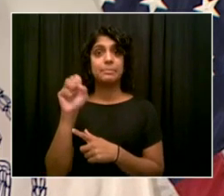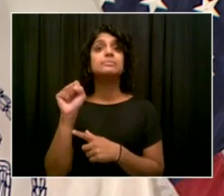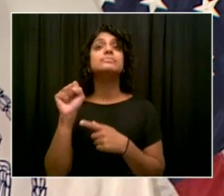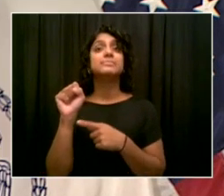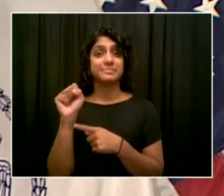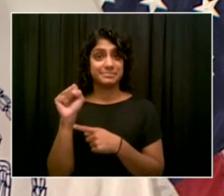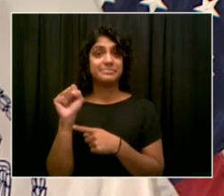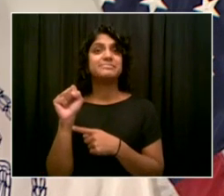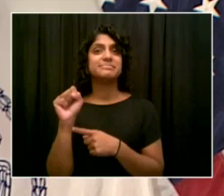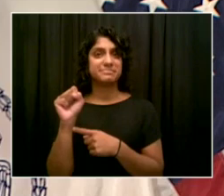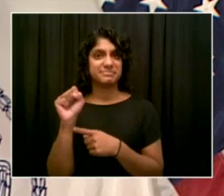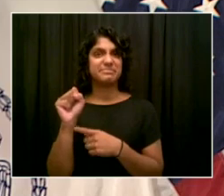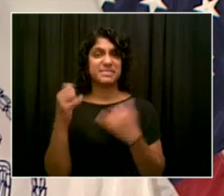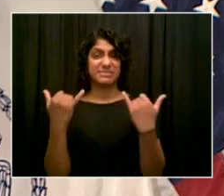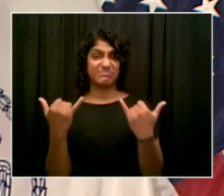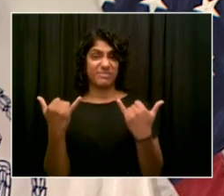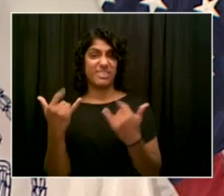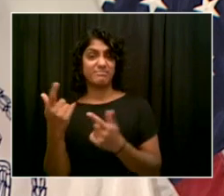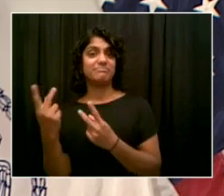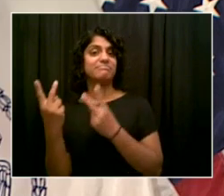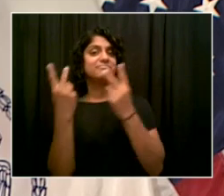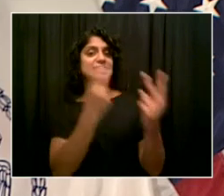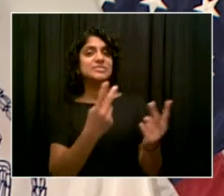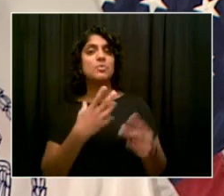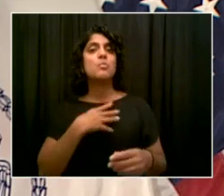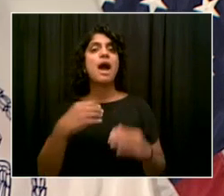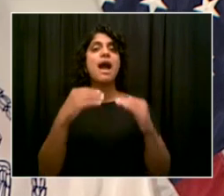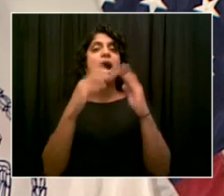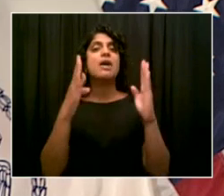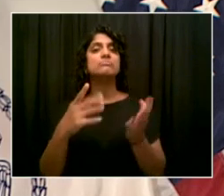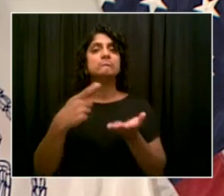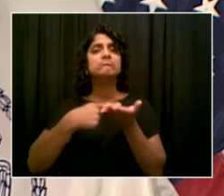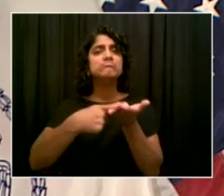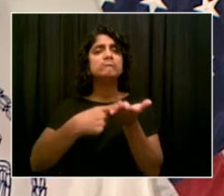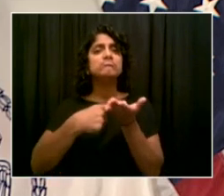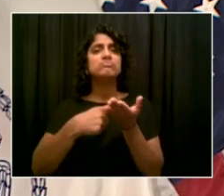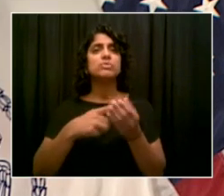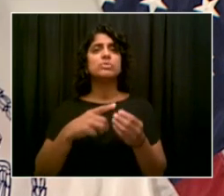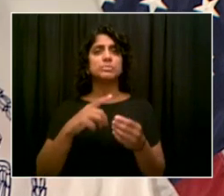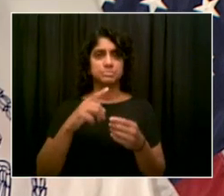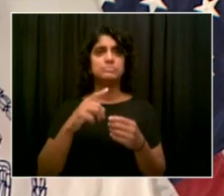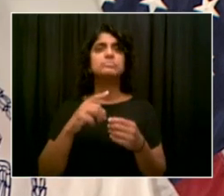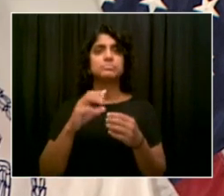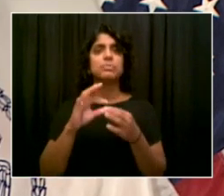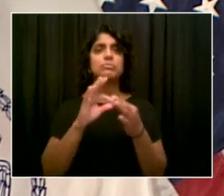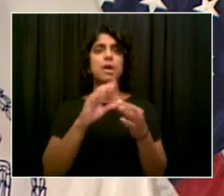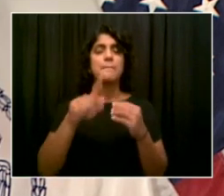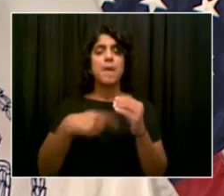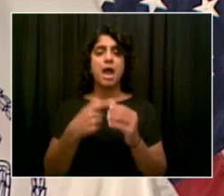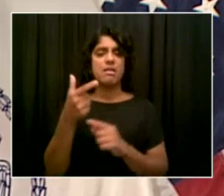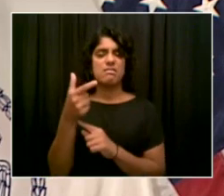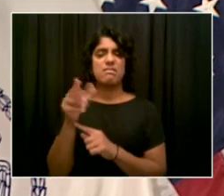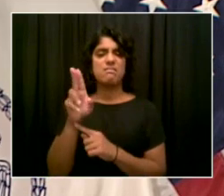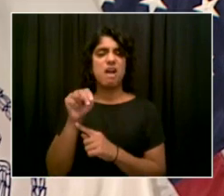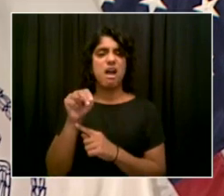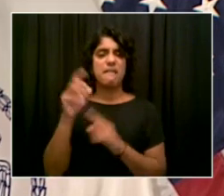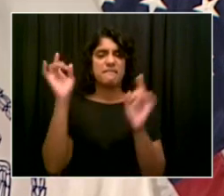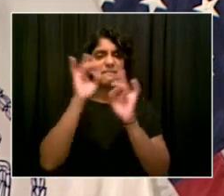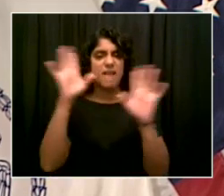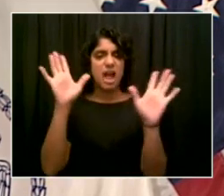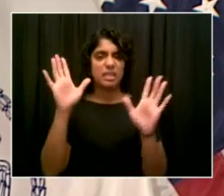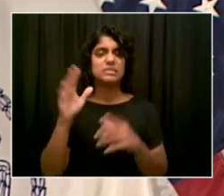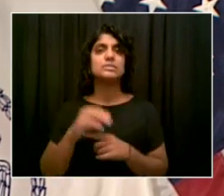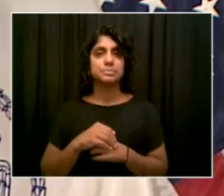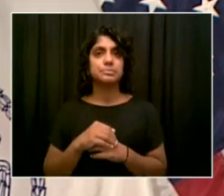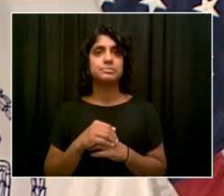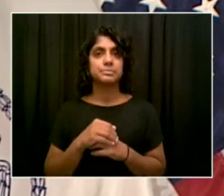that he's pushing is sort of a joint terrorism task force style federal approach to getting guns off the street. I'm wondering